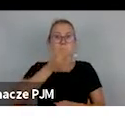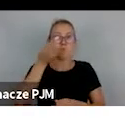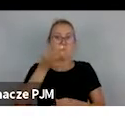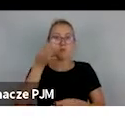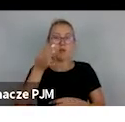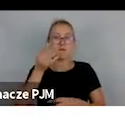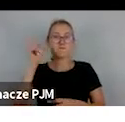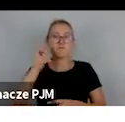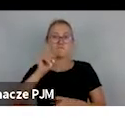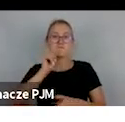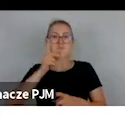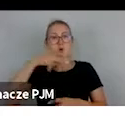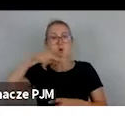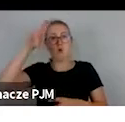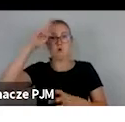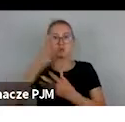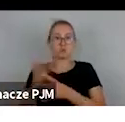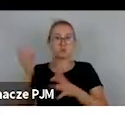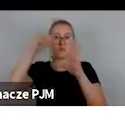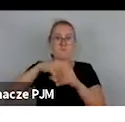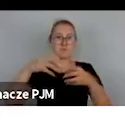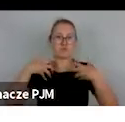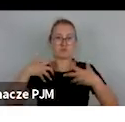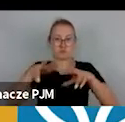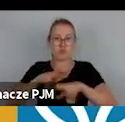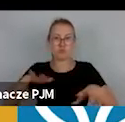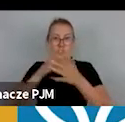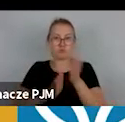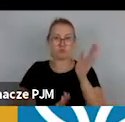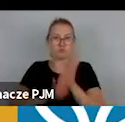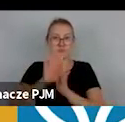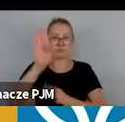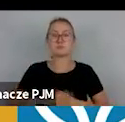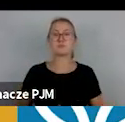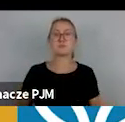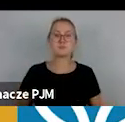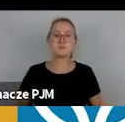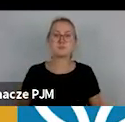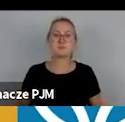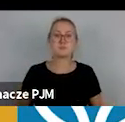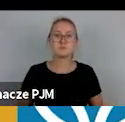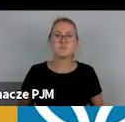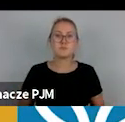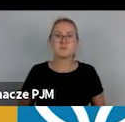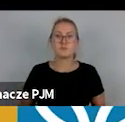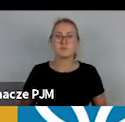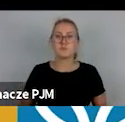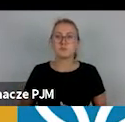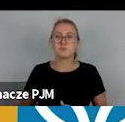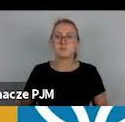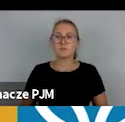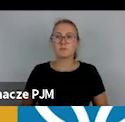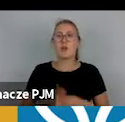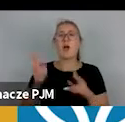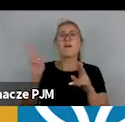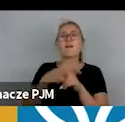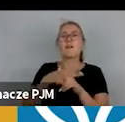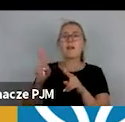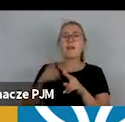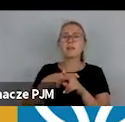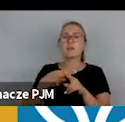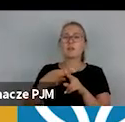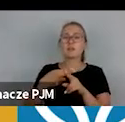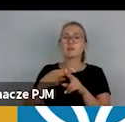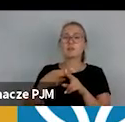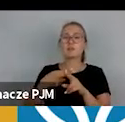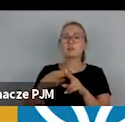questions that someone posted, that when you communicate it, how do you communicate it in the way that men hear it